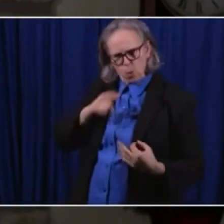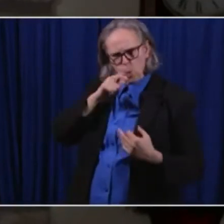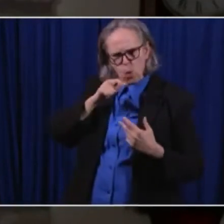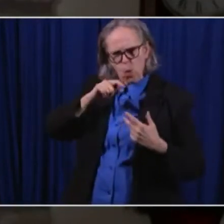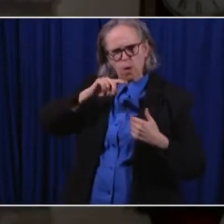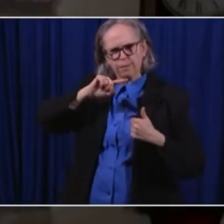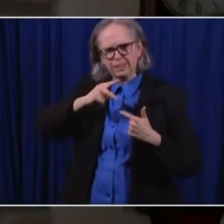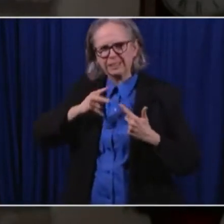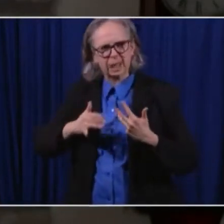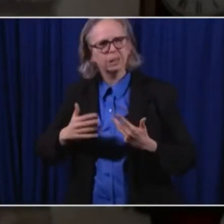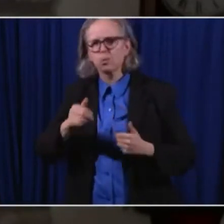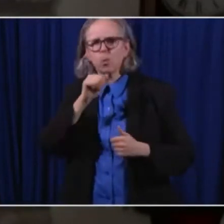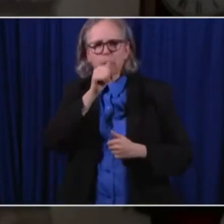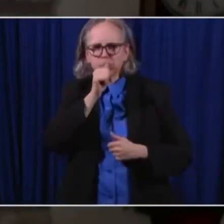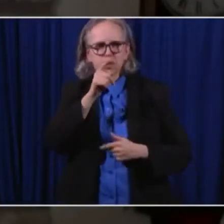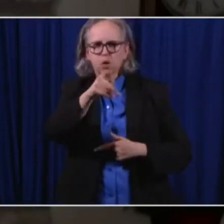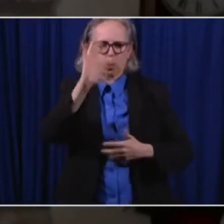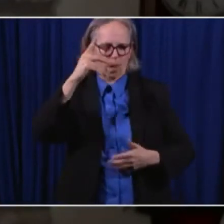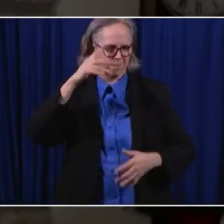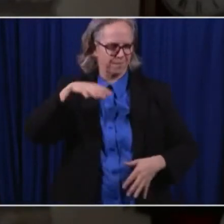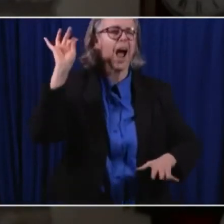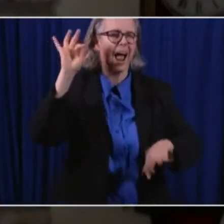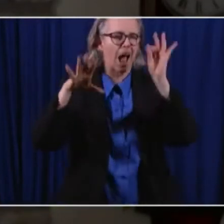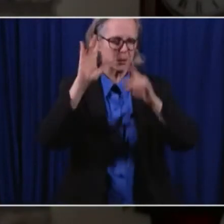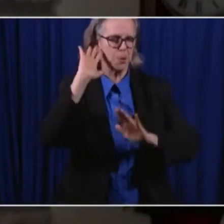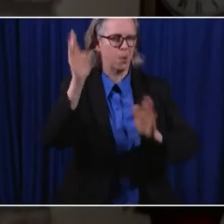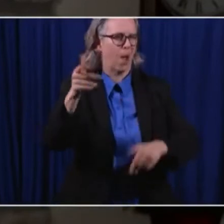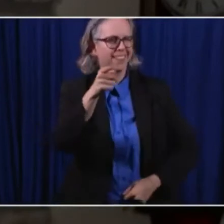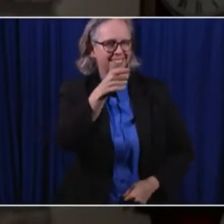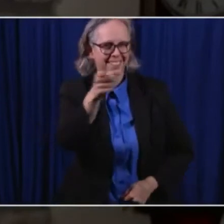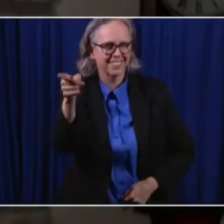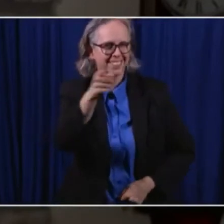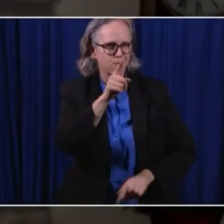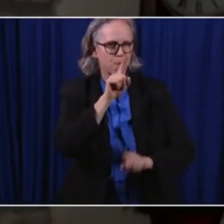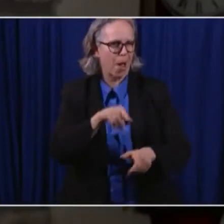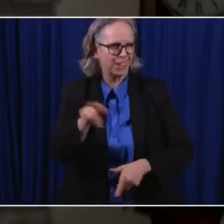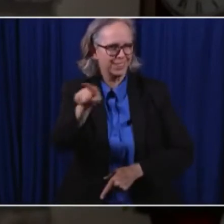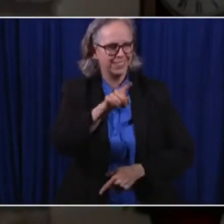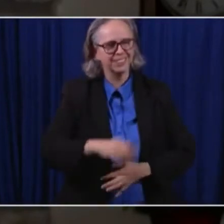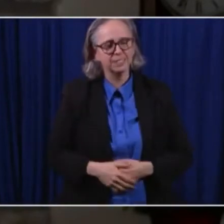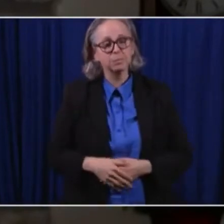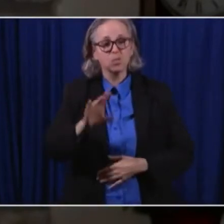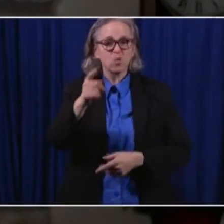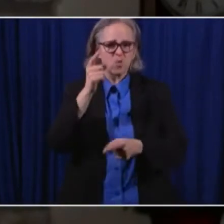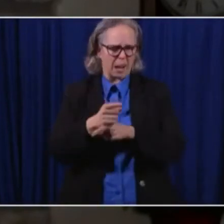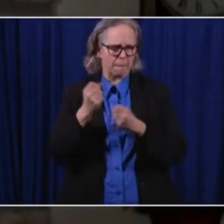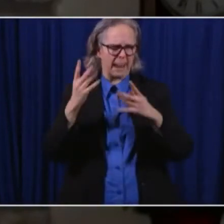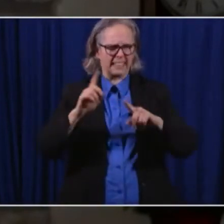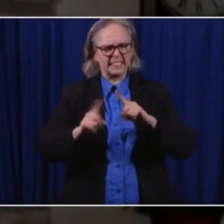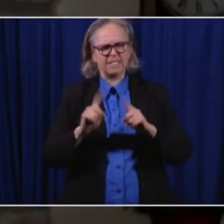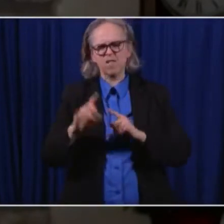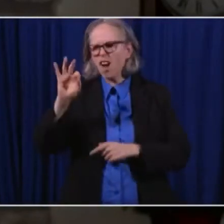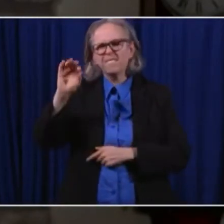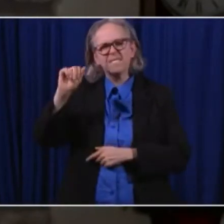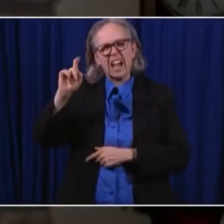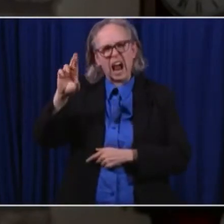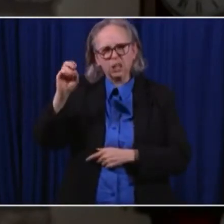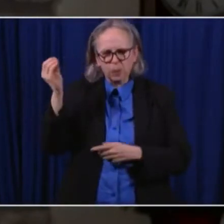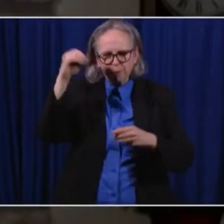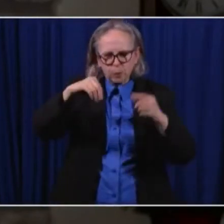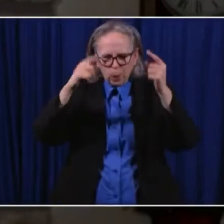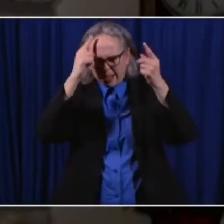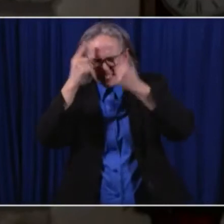But you're right. There's a lot to balance here, and the overall goal of